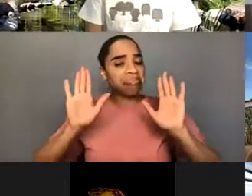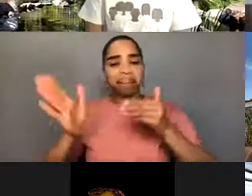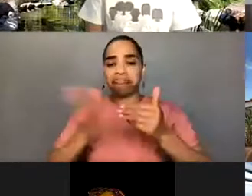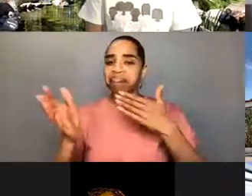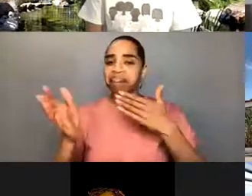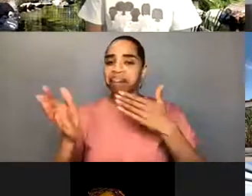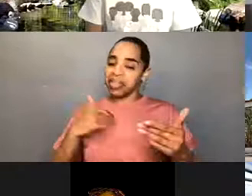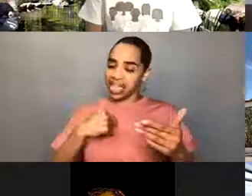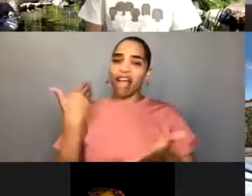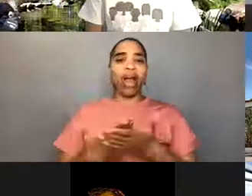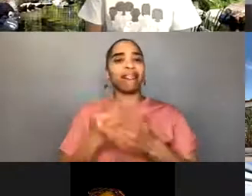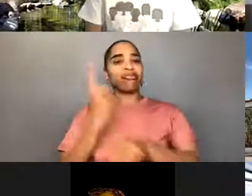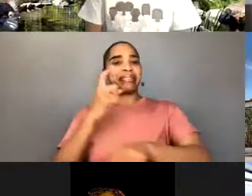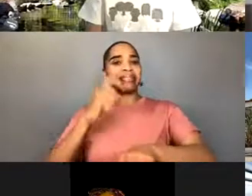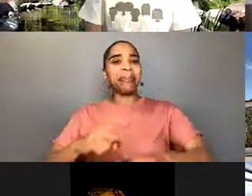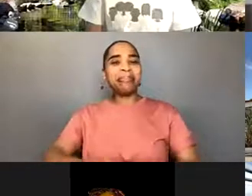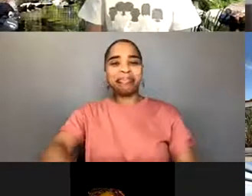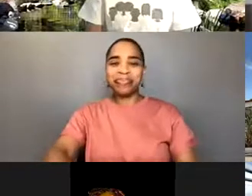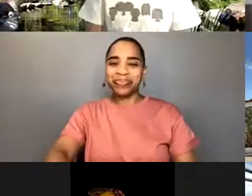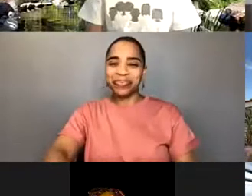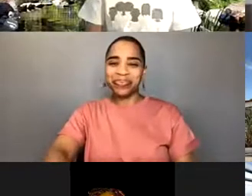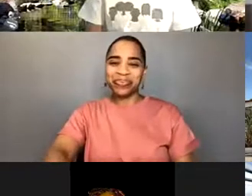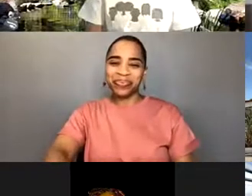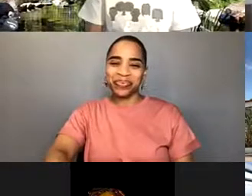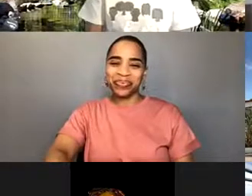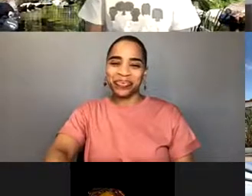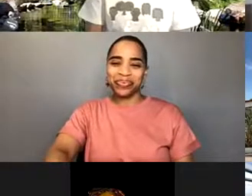got here when I was supposed to get here.